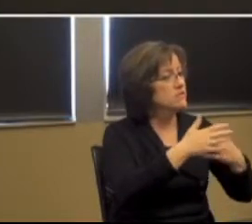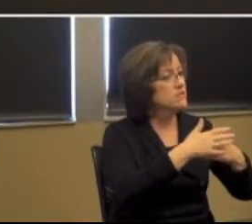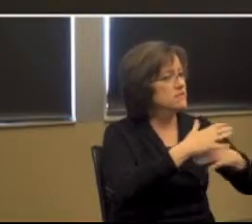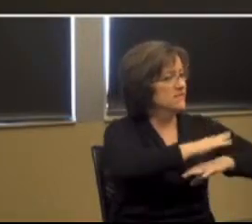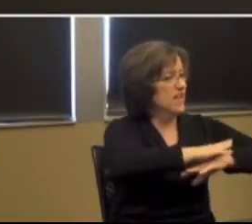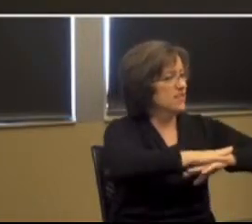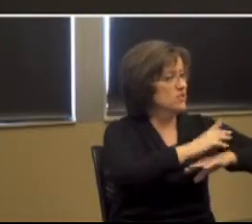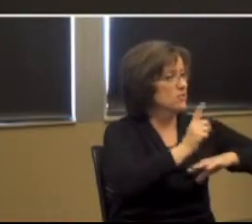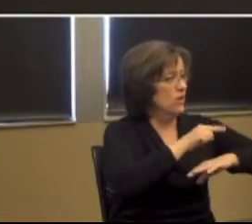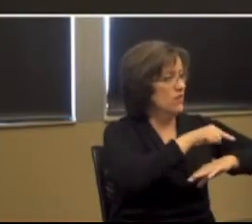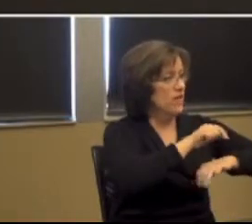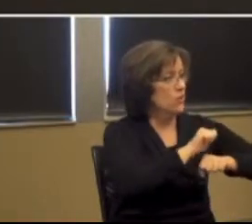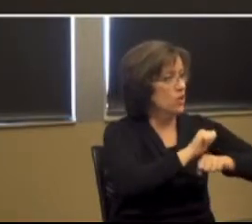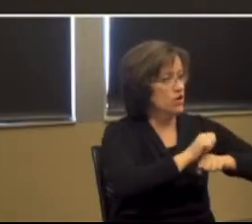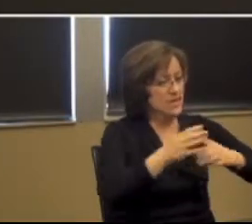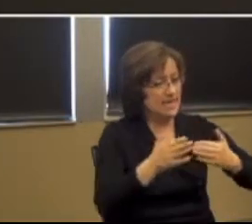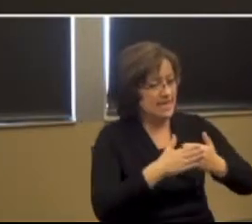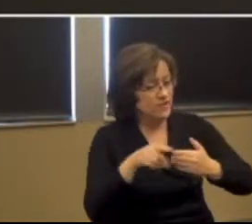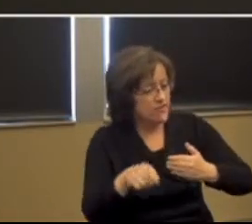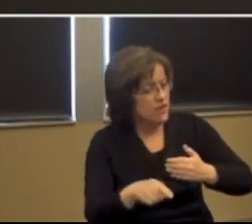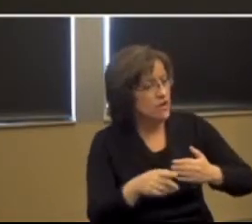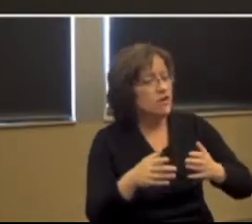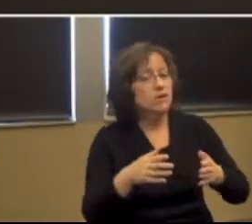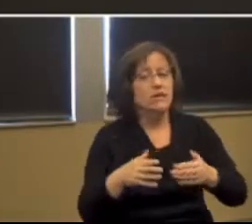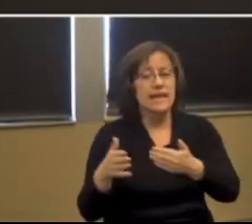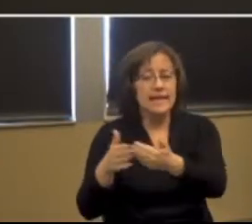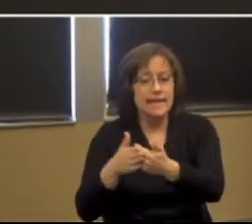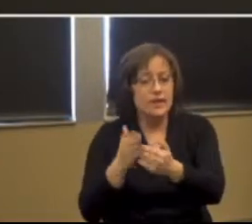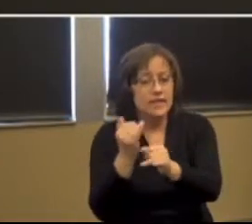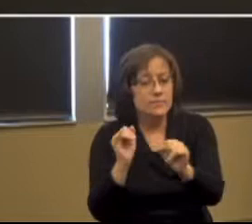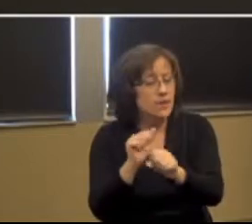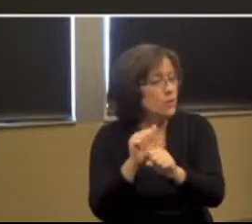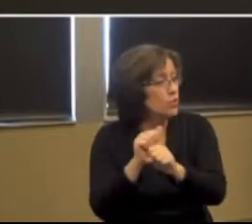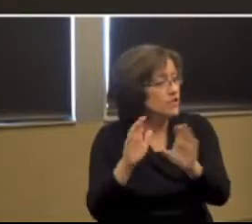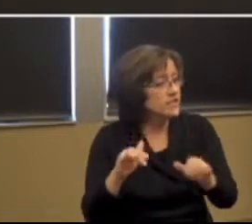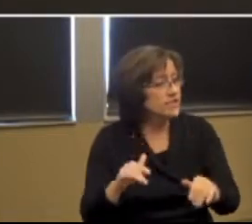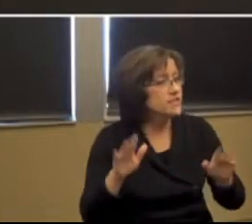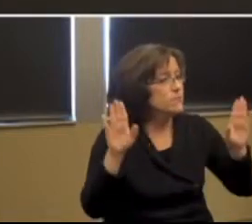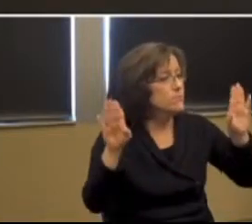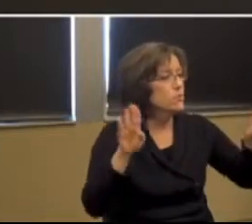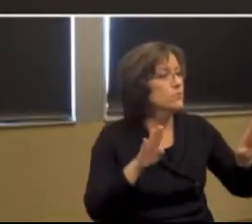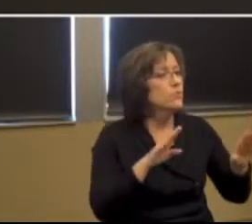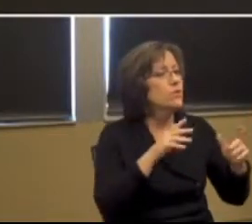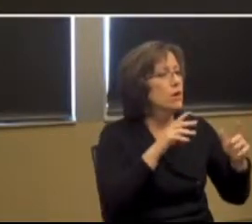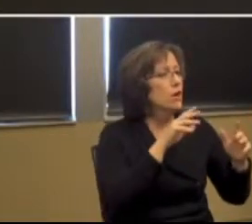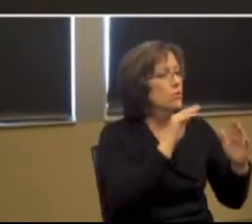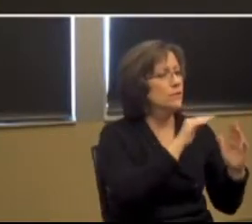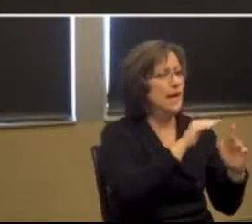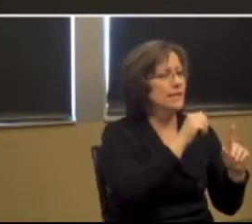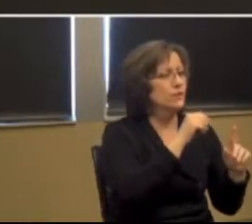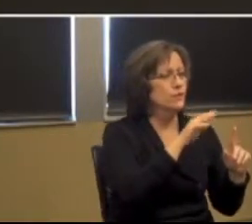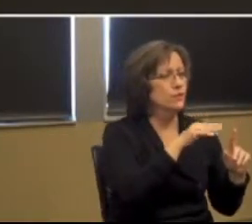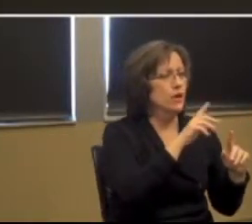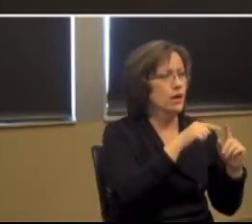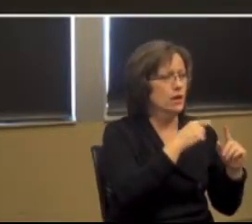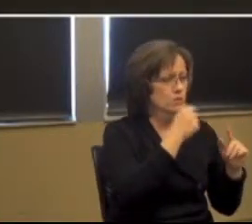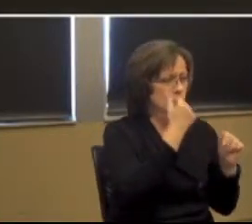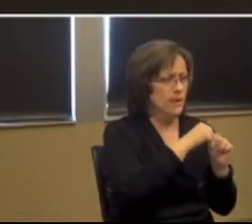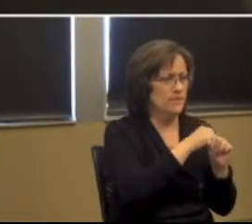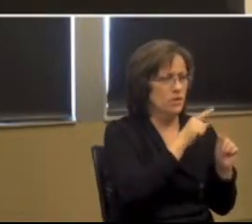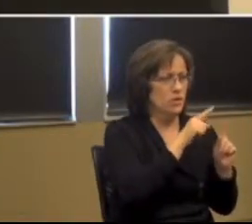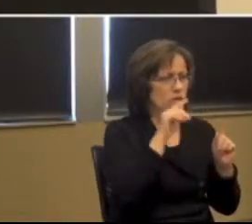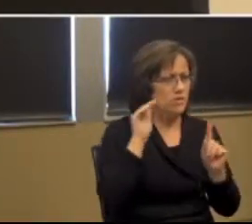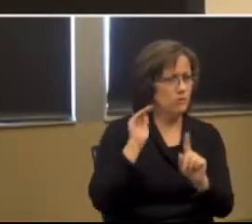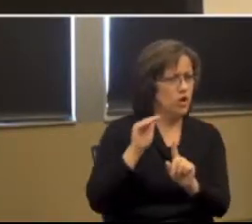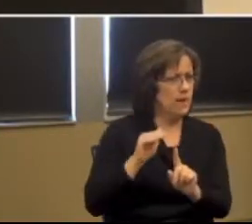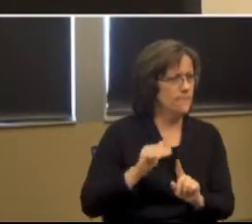she would work with students, and near the independent work system, that there's a little reminder about the prompting hierarchy. We used to